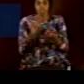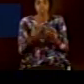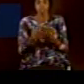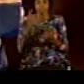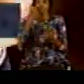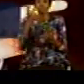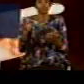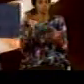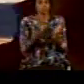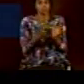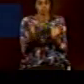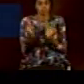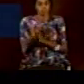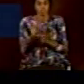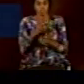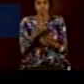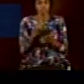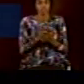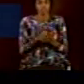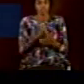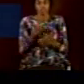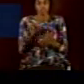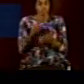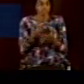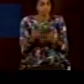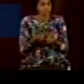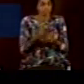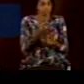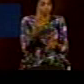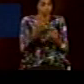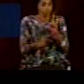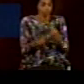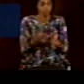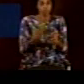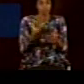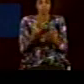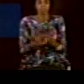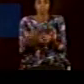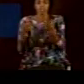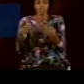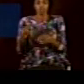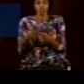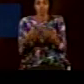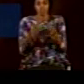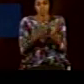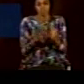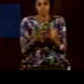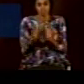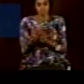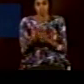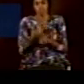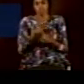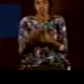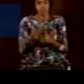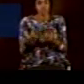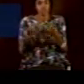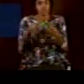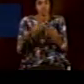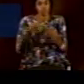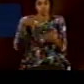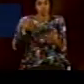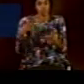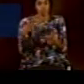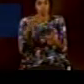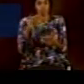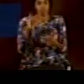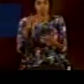21, those certain Greeks that came to the feast and all that concerned them when they came to Philip is that, sir, we will